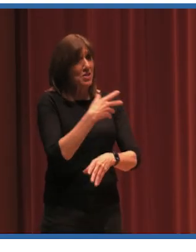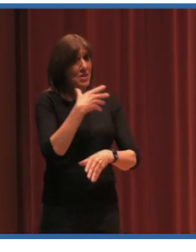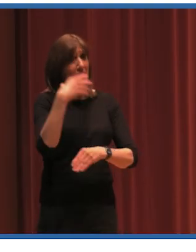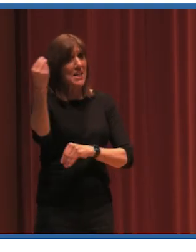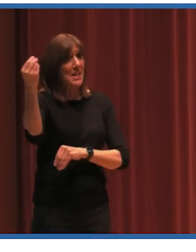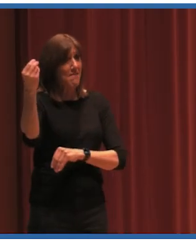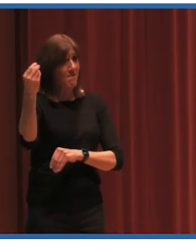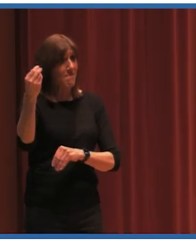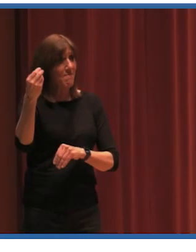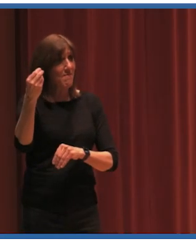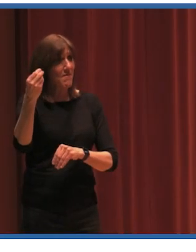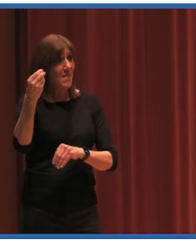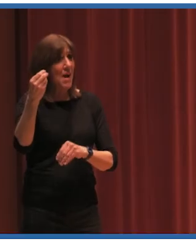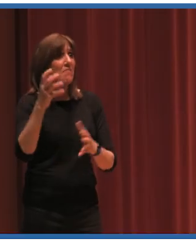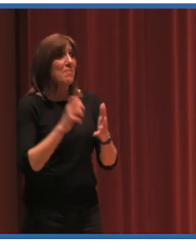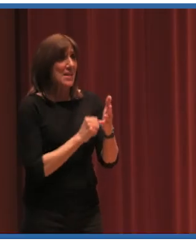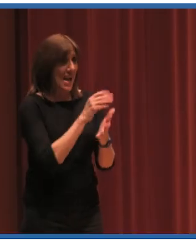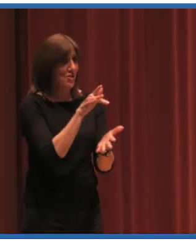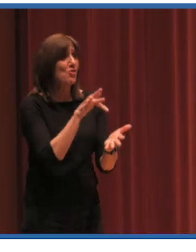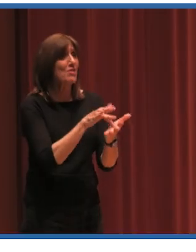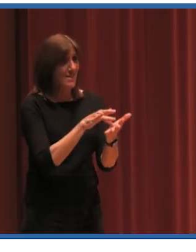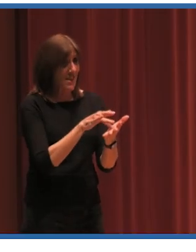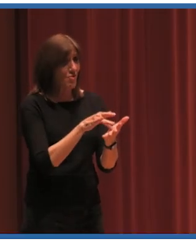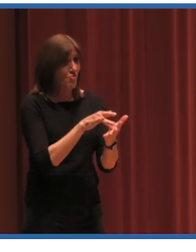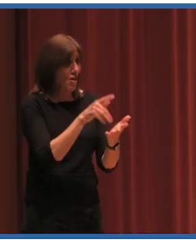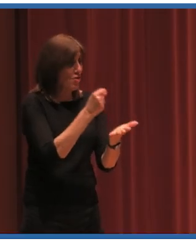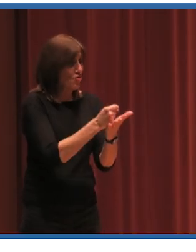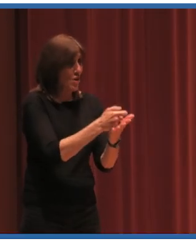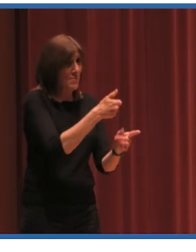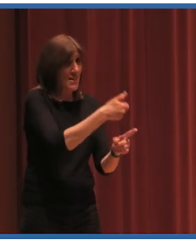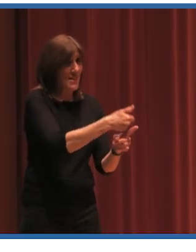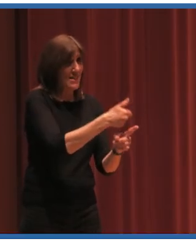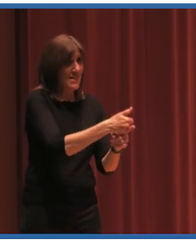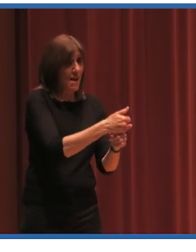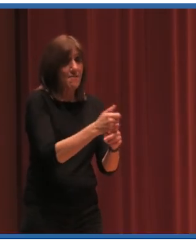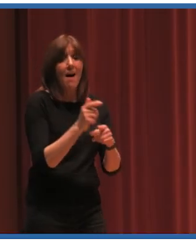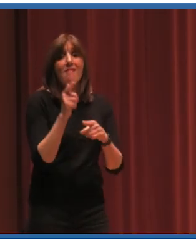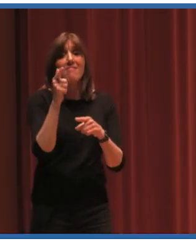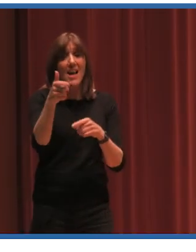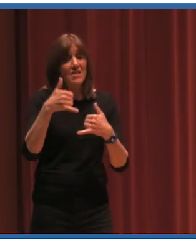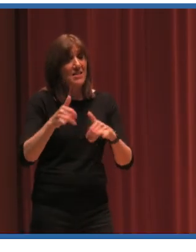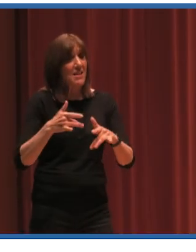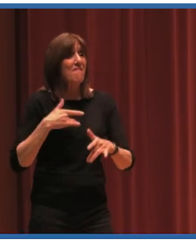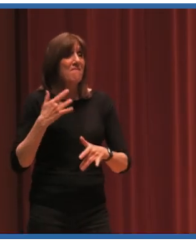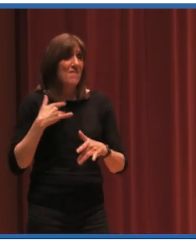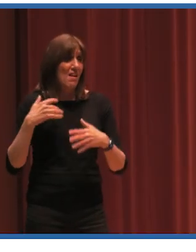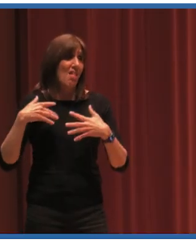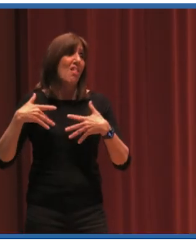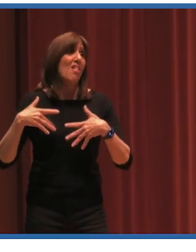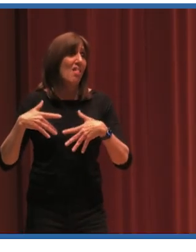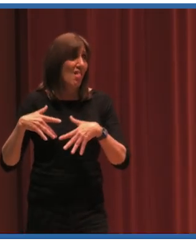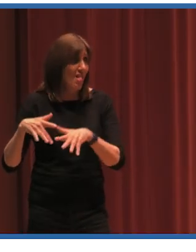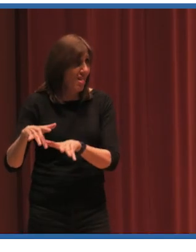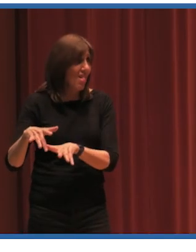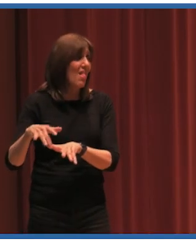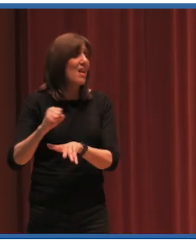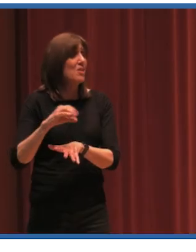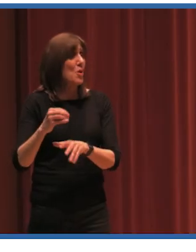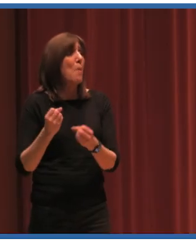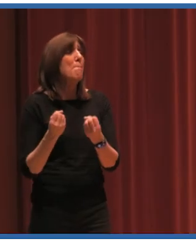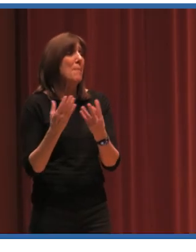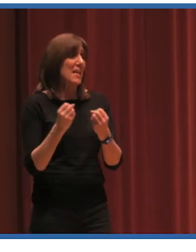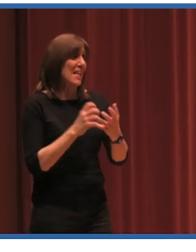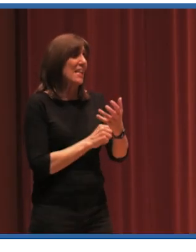cancer center, because the cancer center is appropriately focusing on treating the cancer. And so many of the